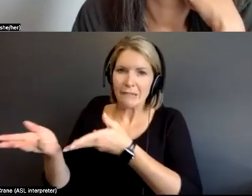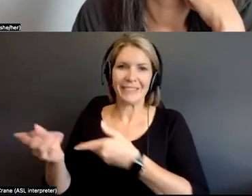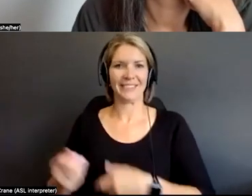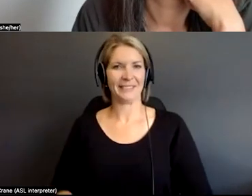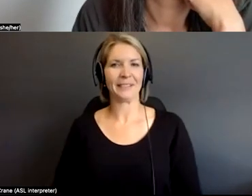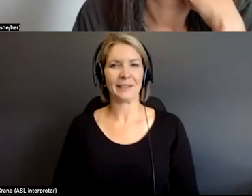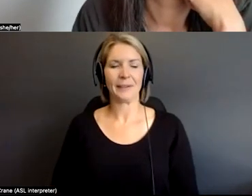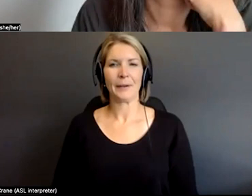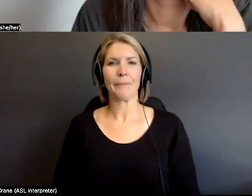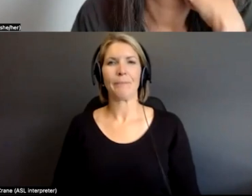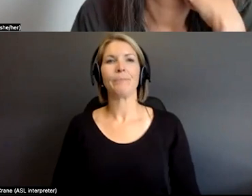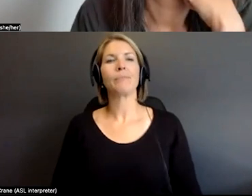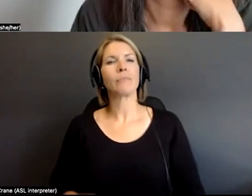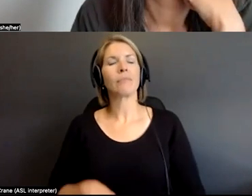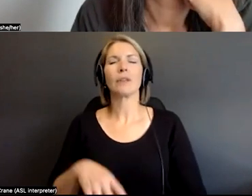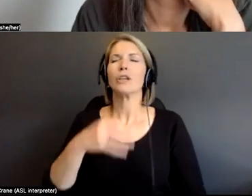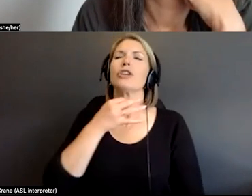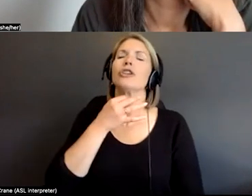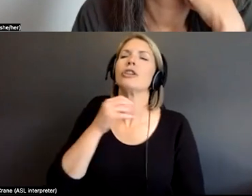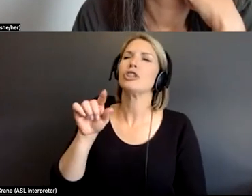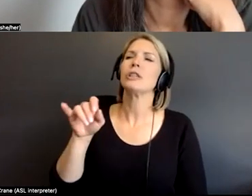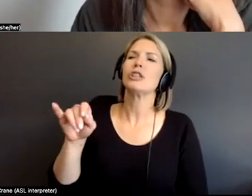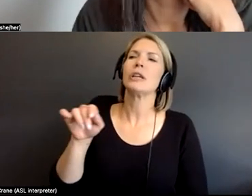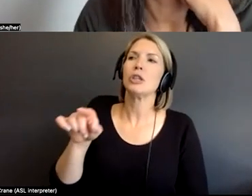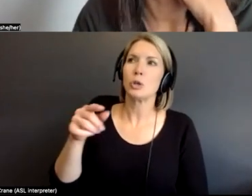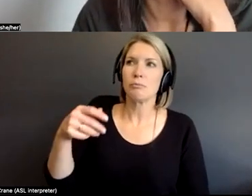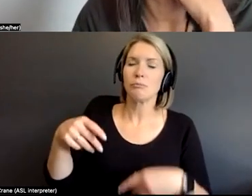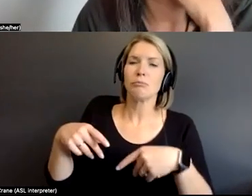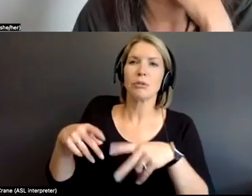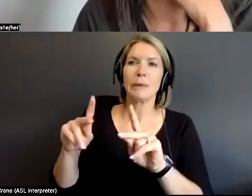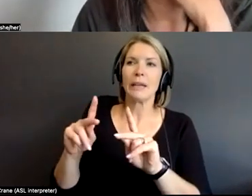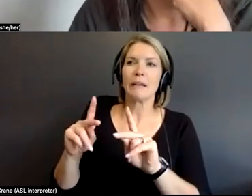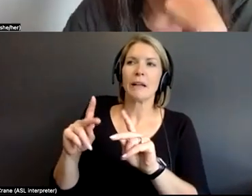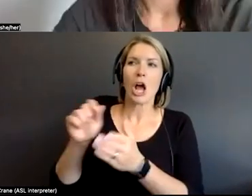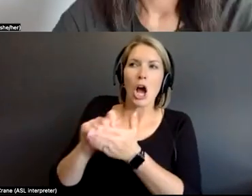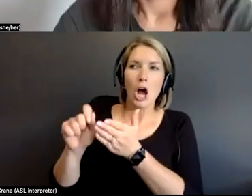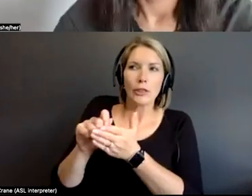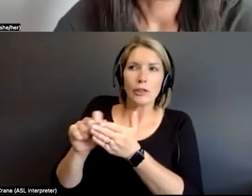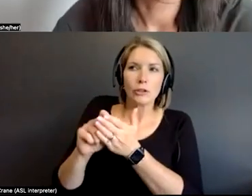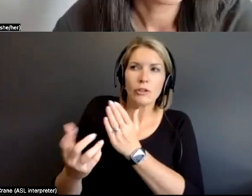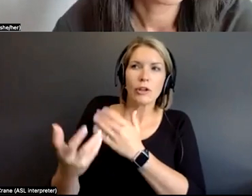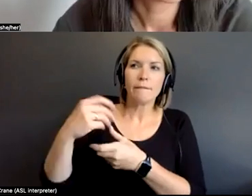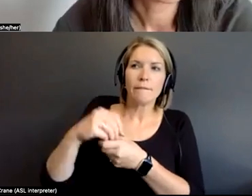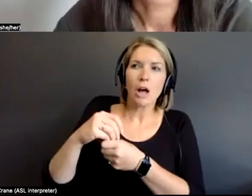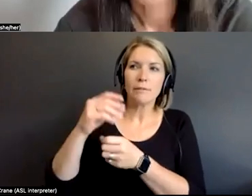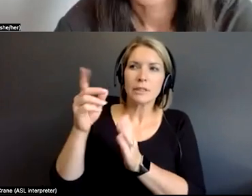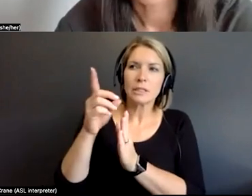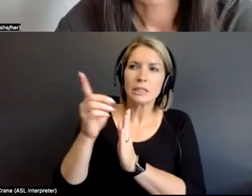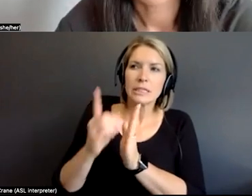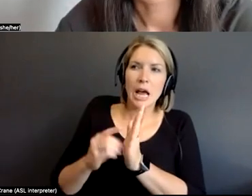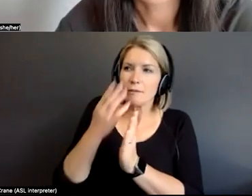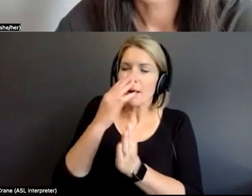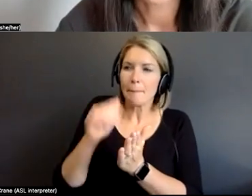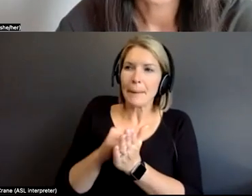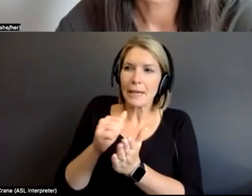Gigi, what about you? Do you allow, or did you, when you were working at Harlequin, allow authors input into their covers? I think under contract, they